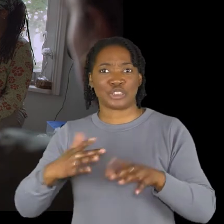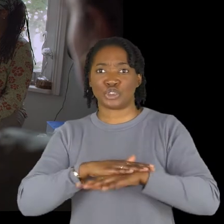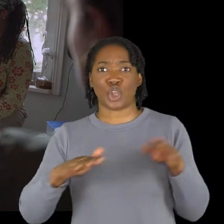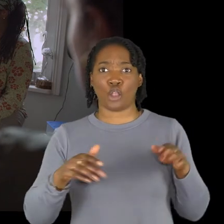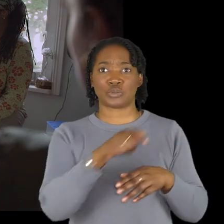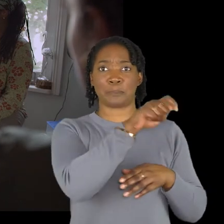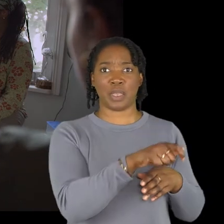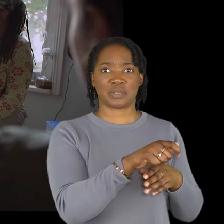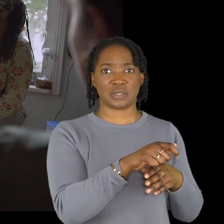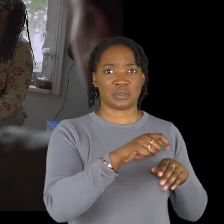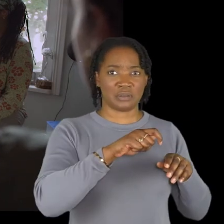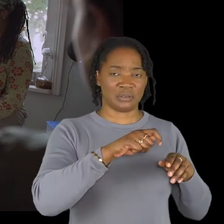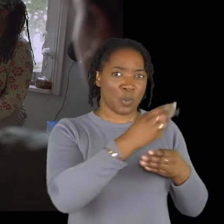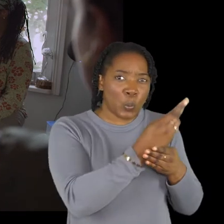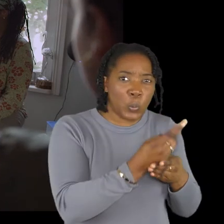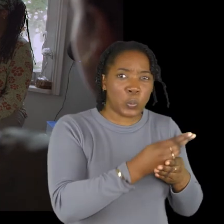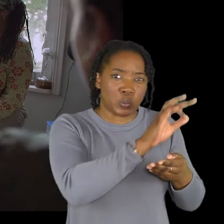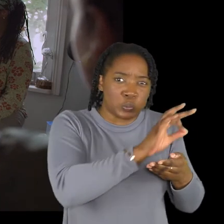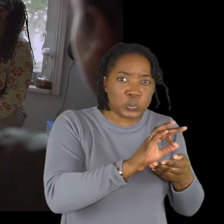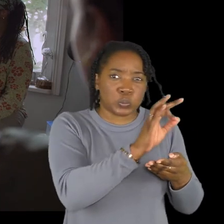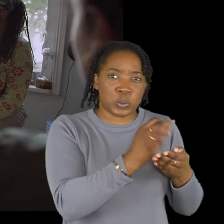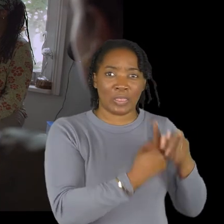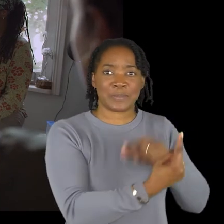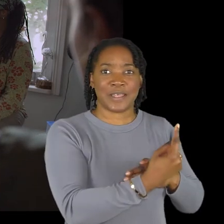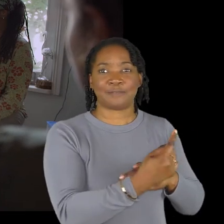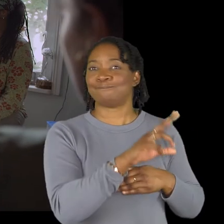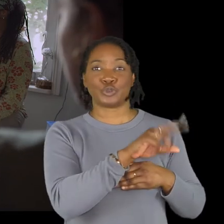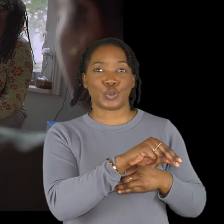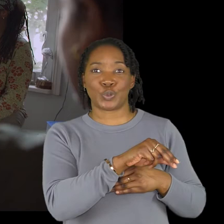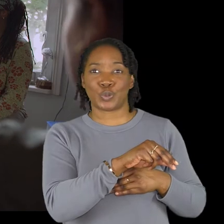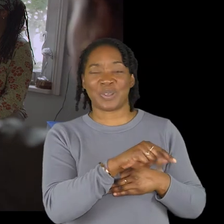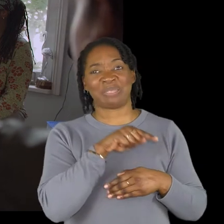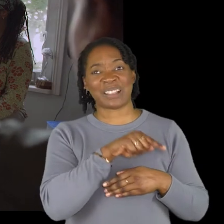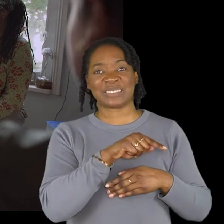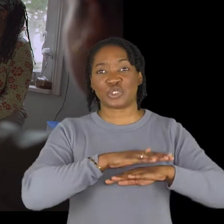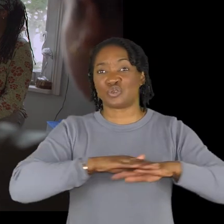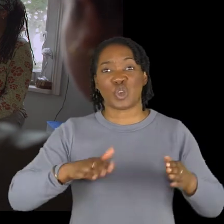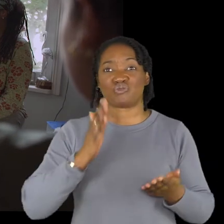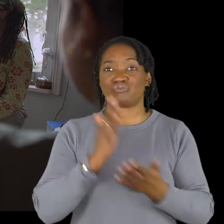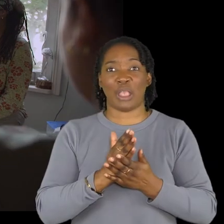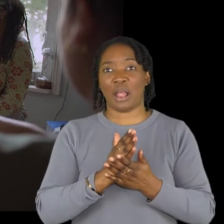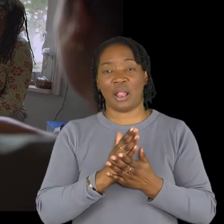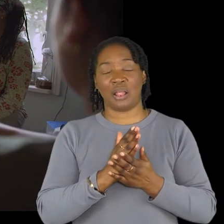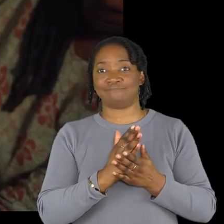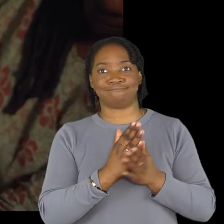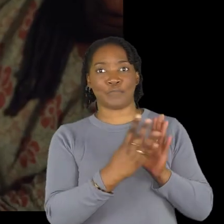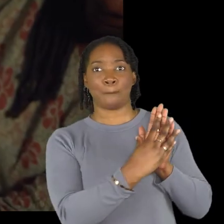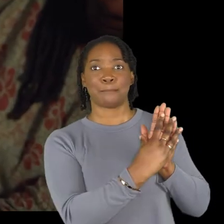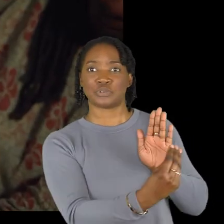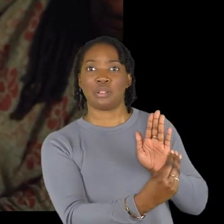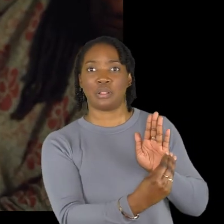artist working away alone in their studio, because I don't think that, you know, that's ever been a real model. I think